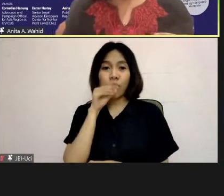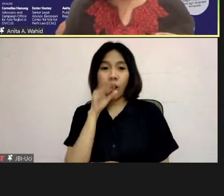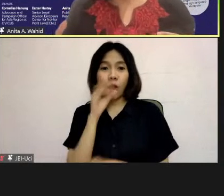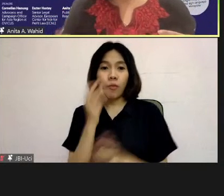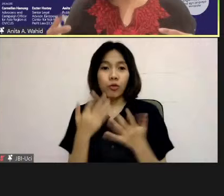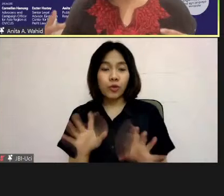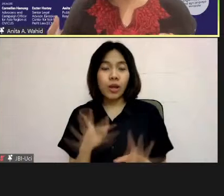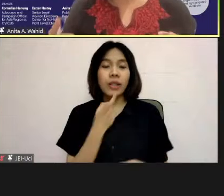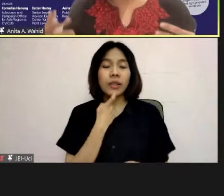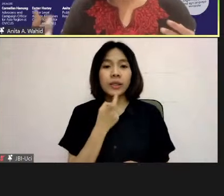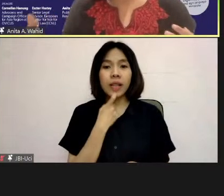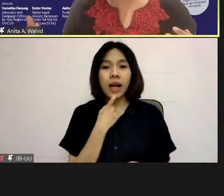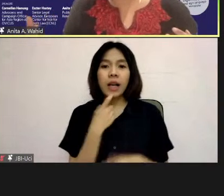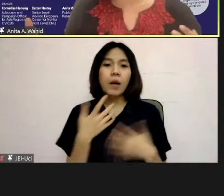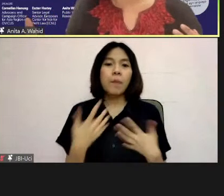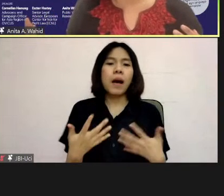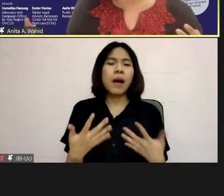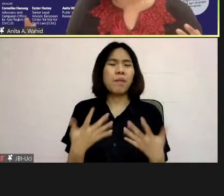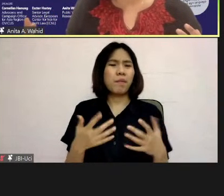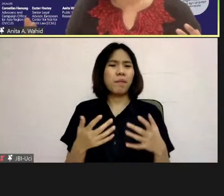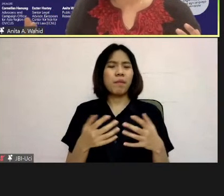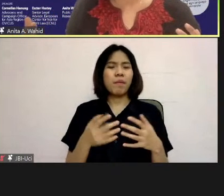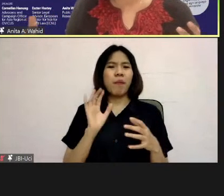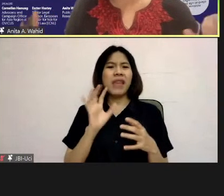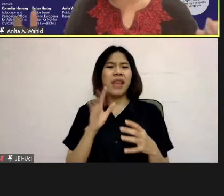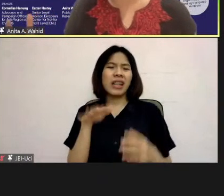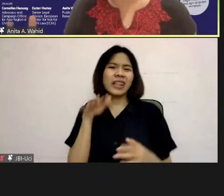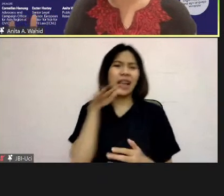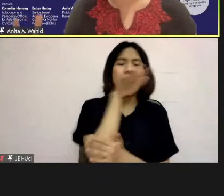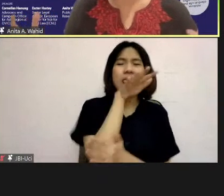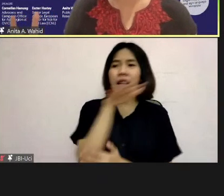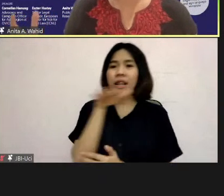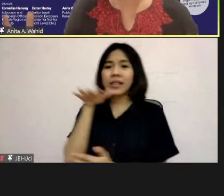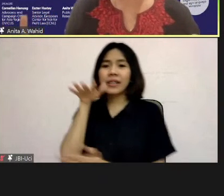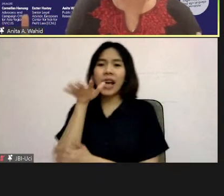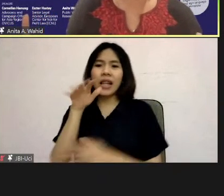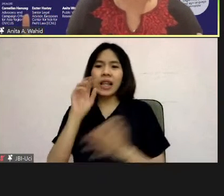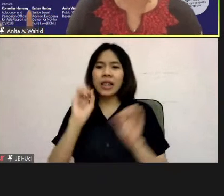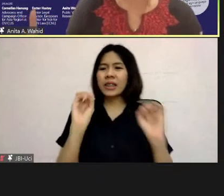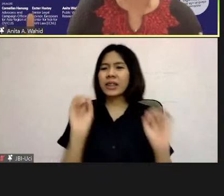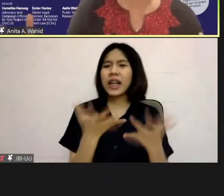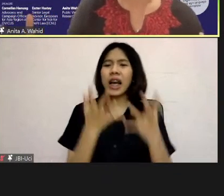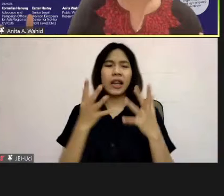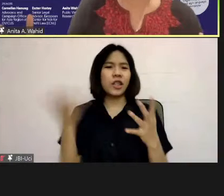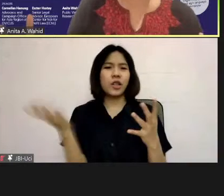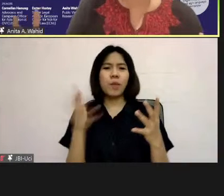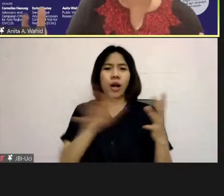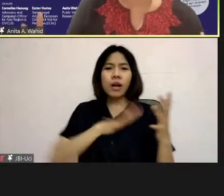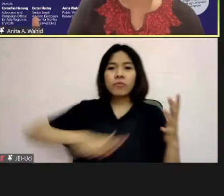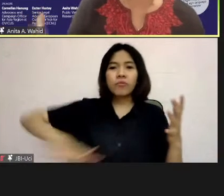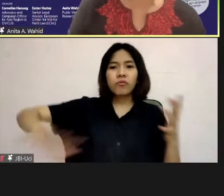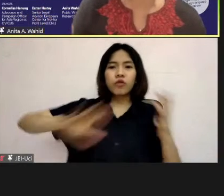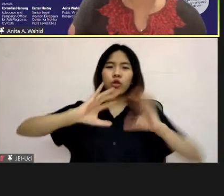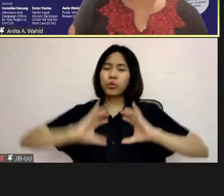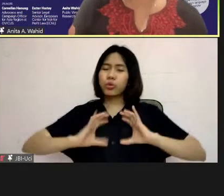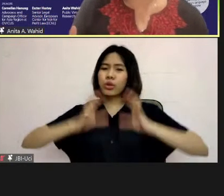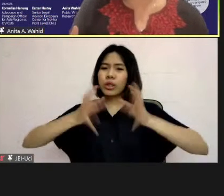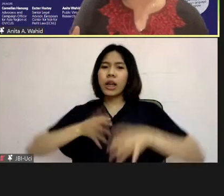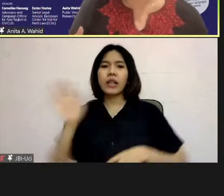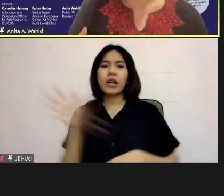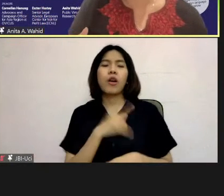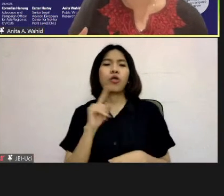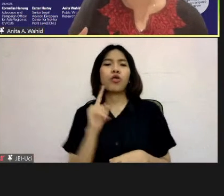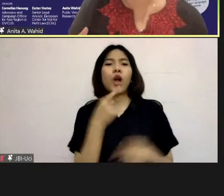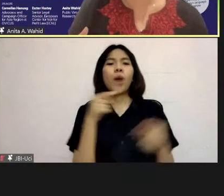speakers, how highlighting there's so many violations which happen and restriction implemented throughout